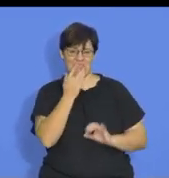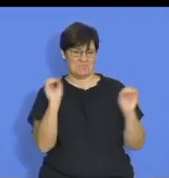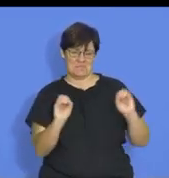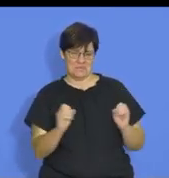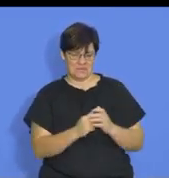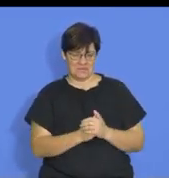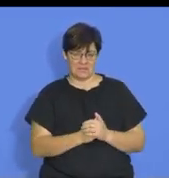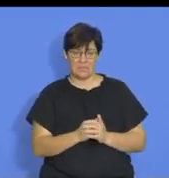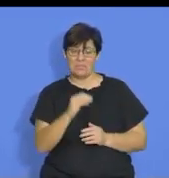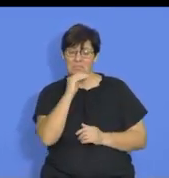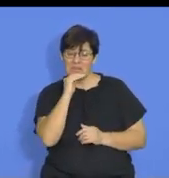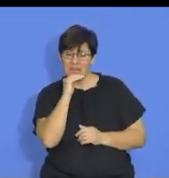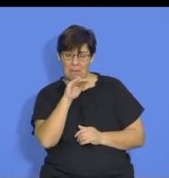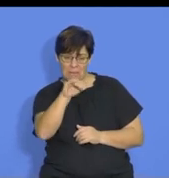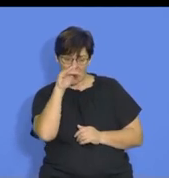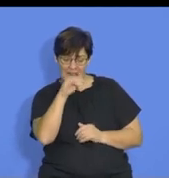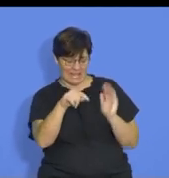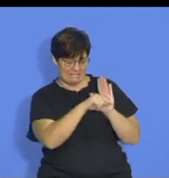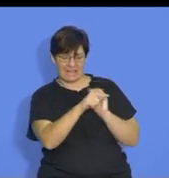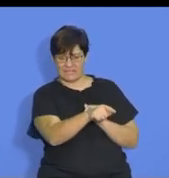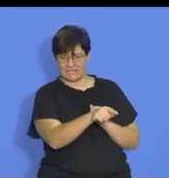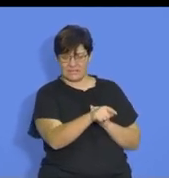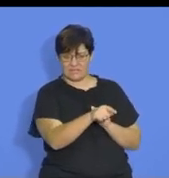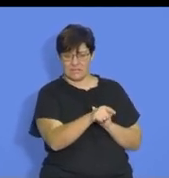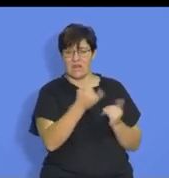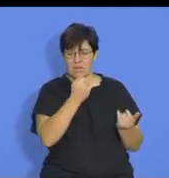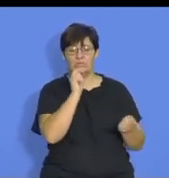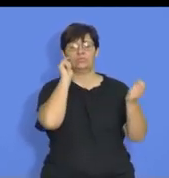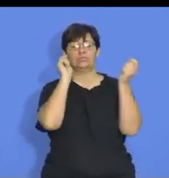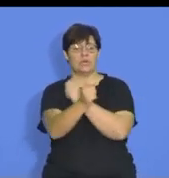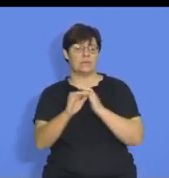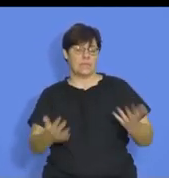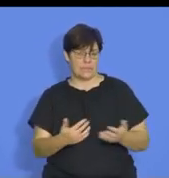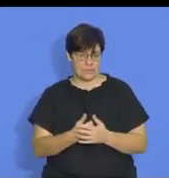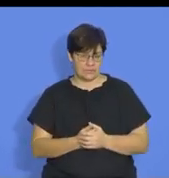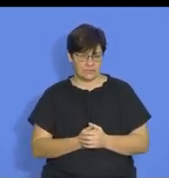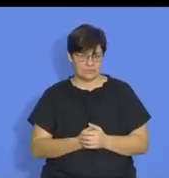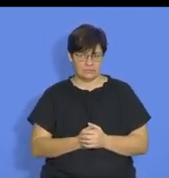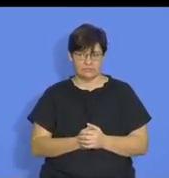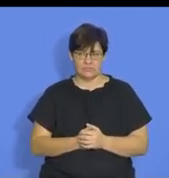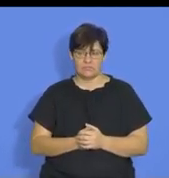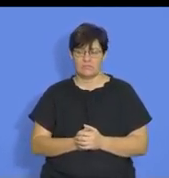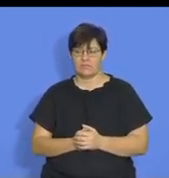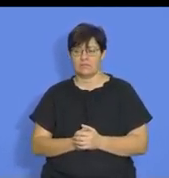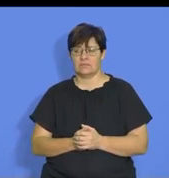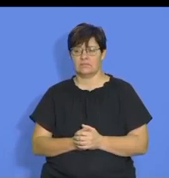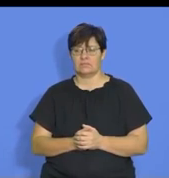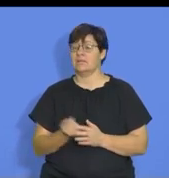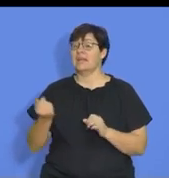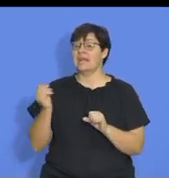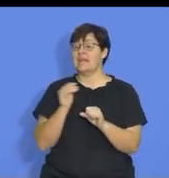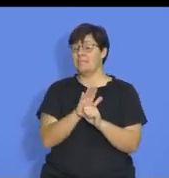Okay, so in the event of bank being unfavorable, how does this now change? So remember,